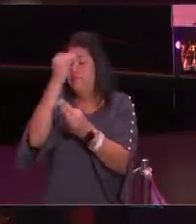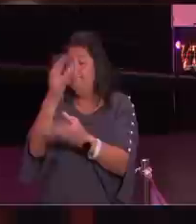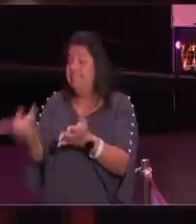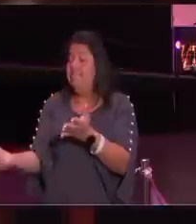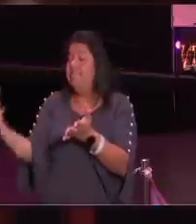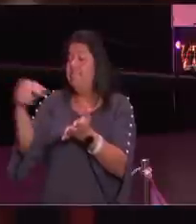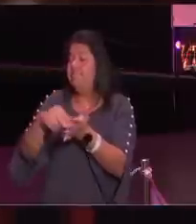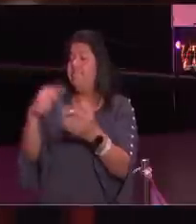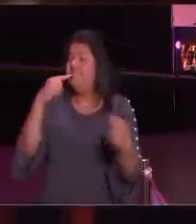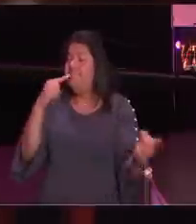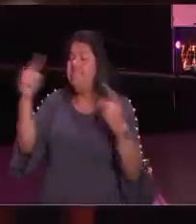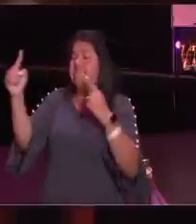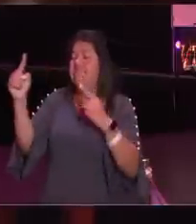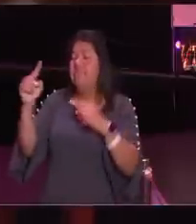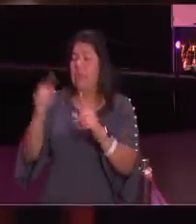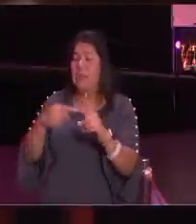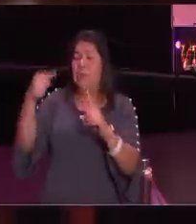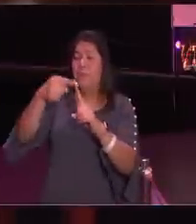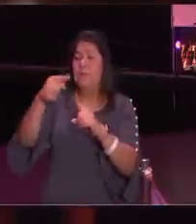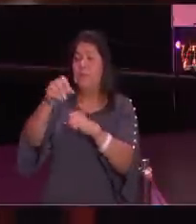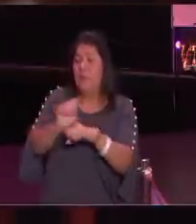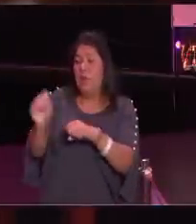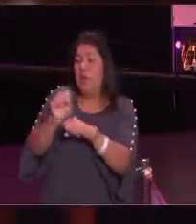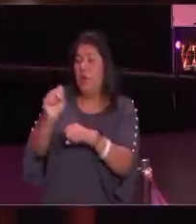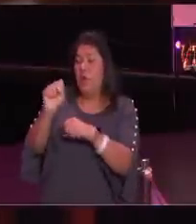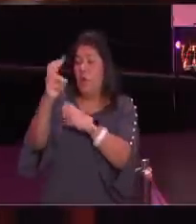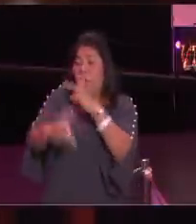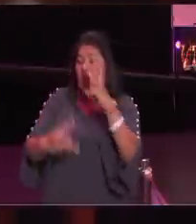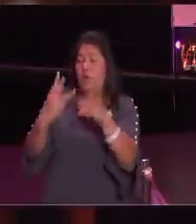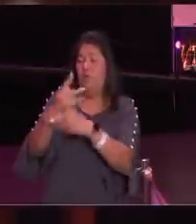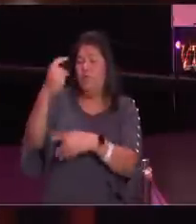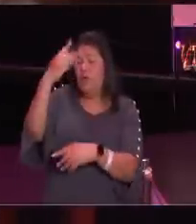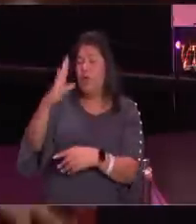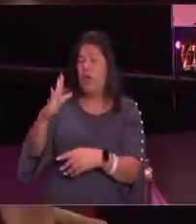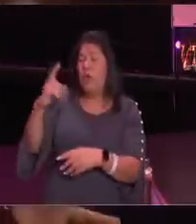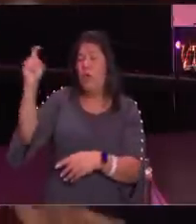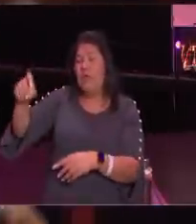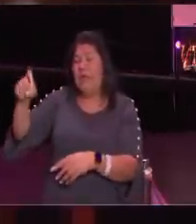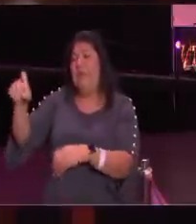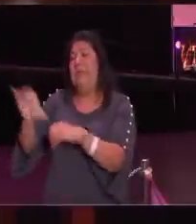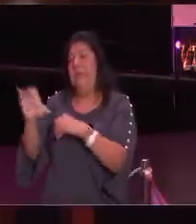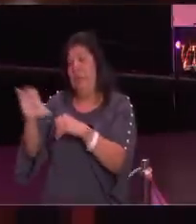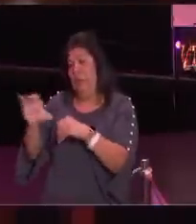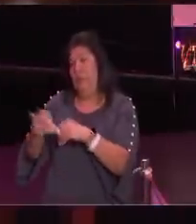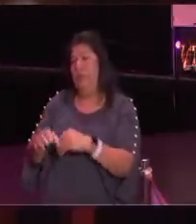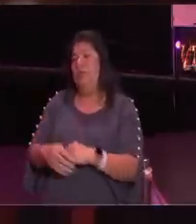resurrected to fulfill our purpose in the field, we need the church.